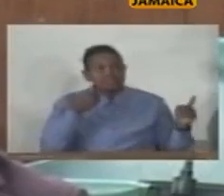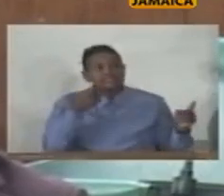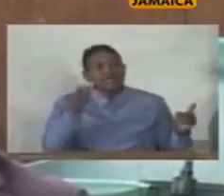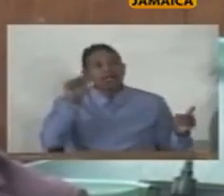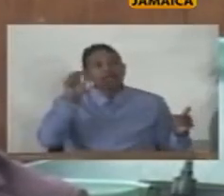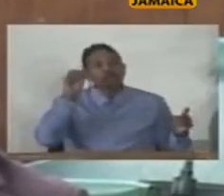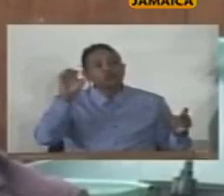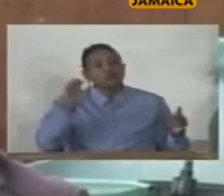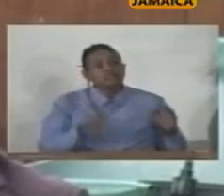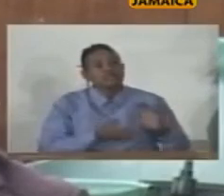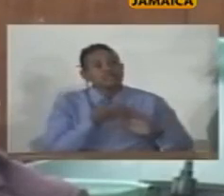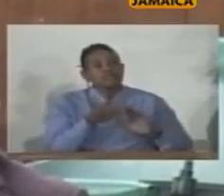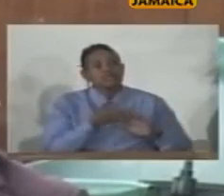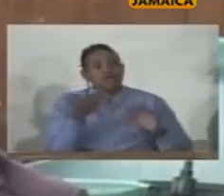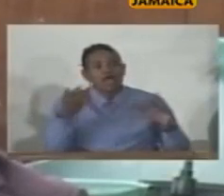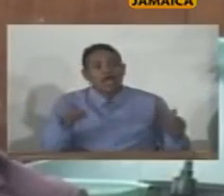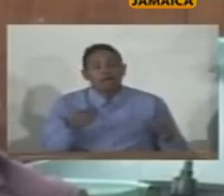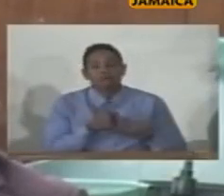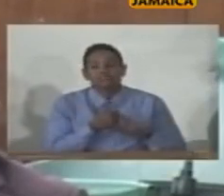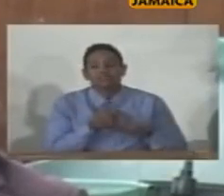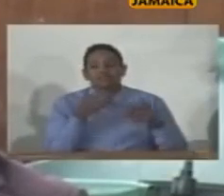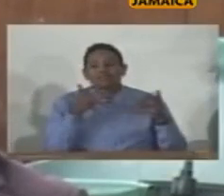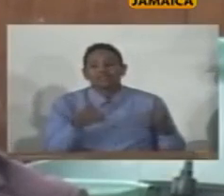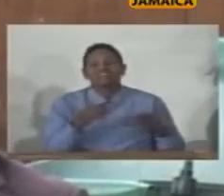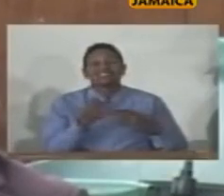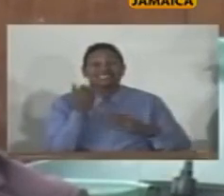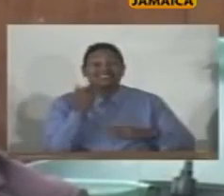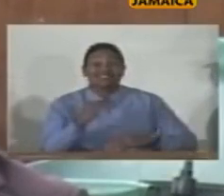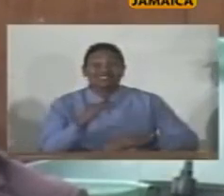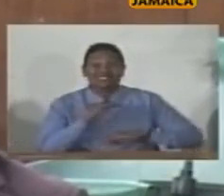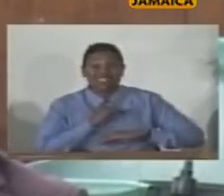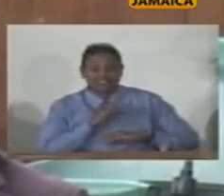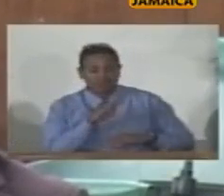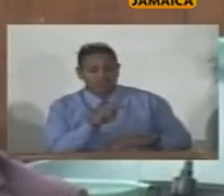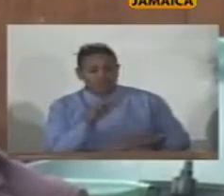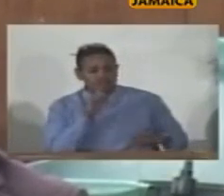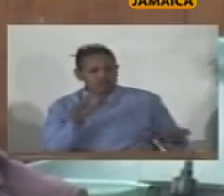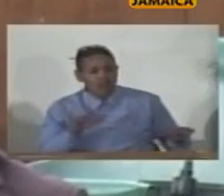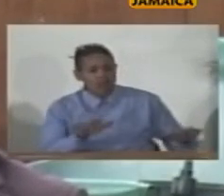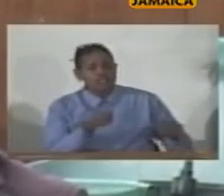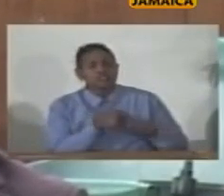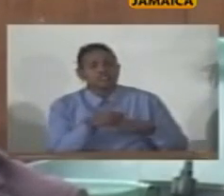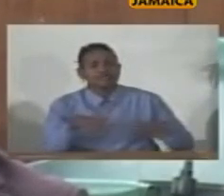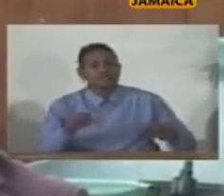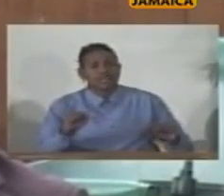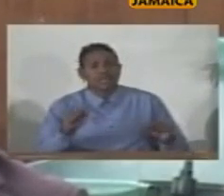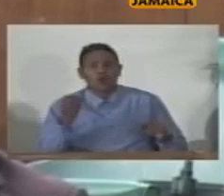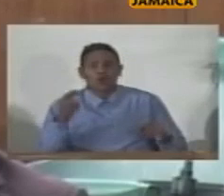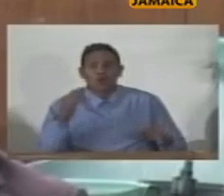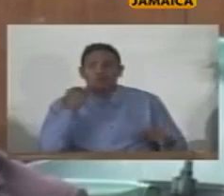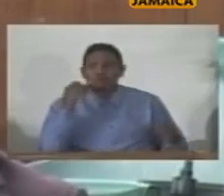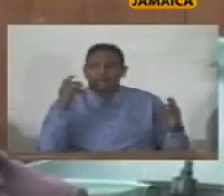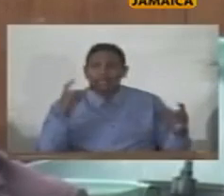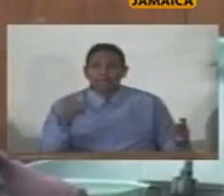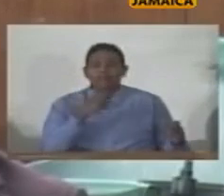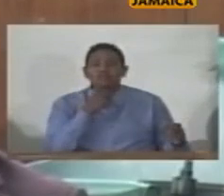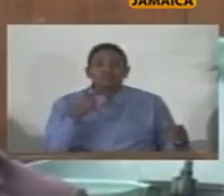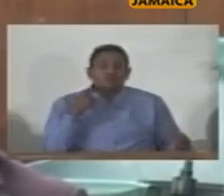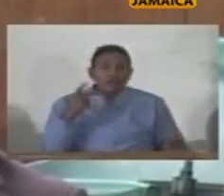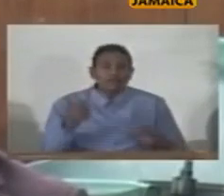of public emergency exists if satisfied that action has been taken or is immediately threatened